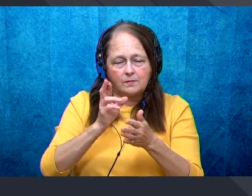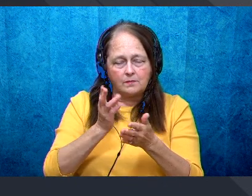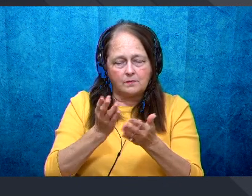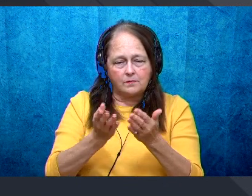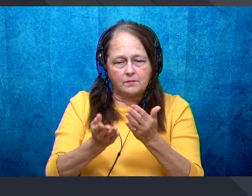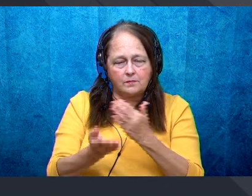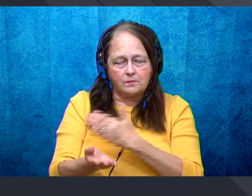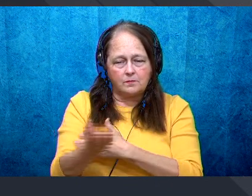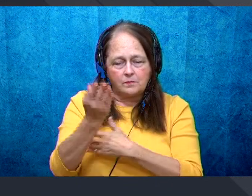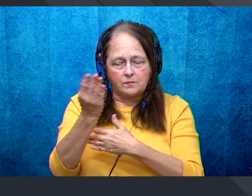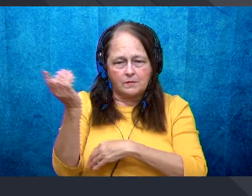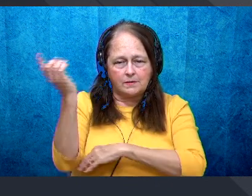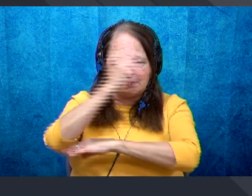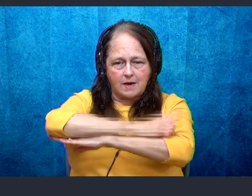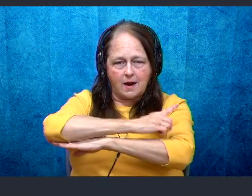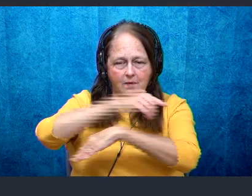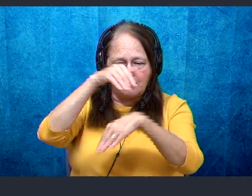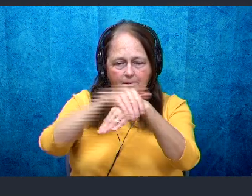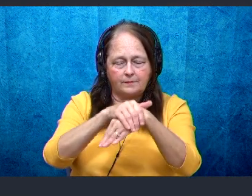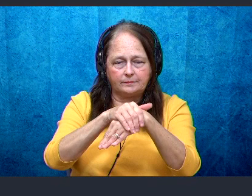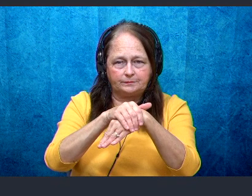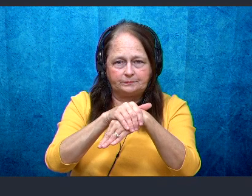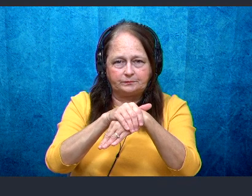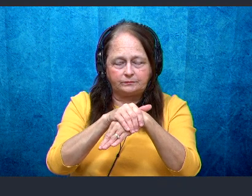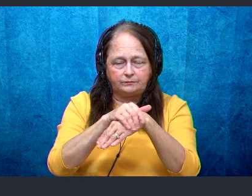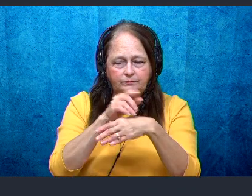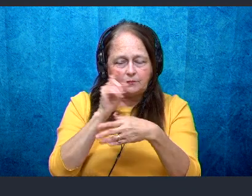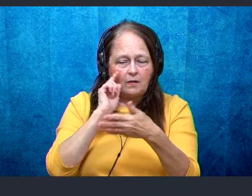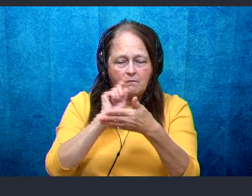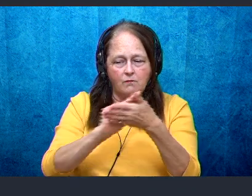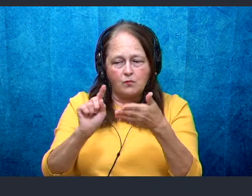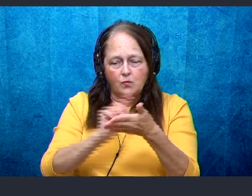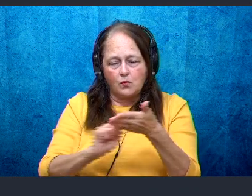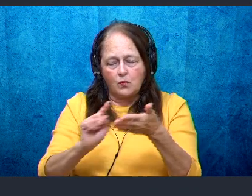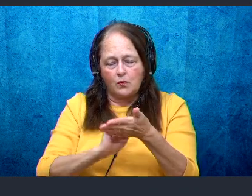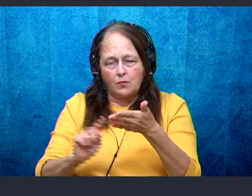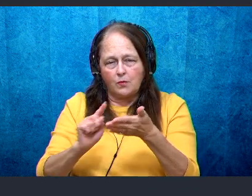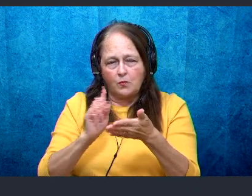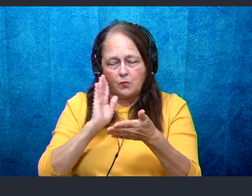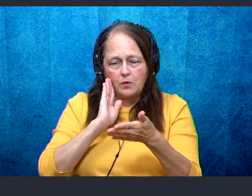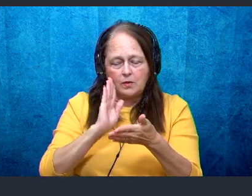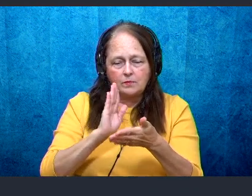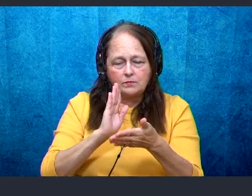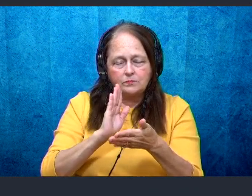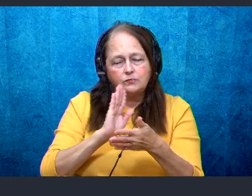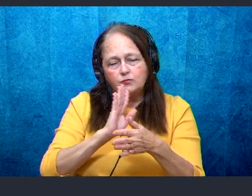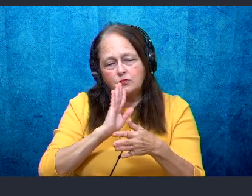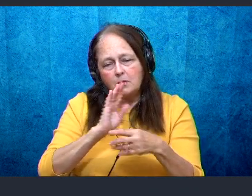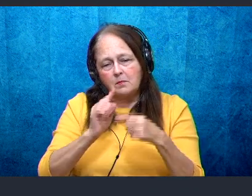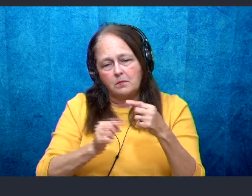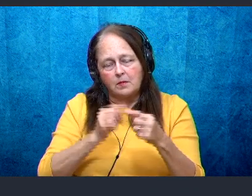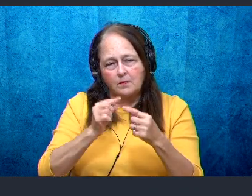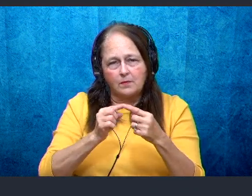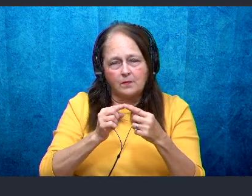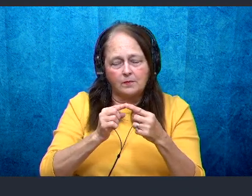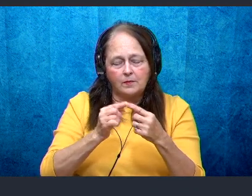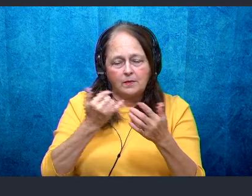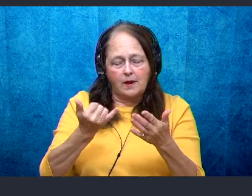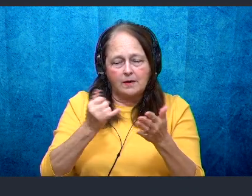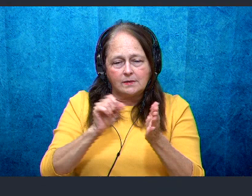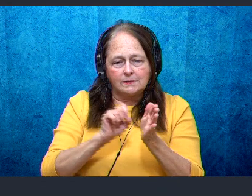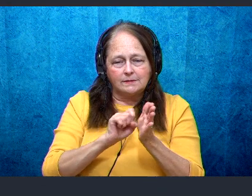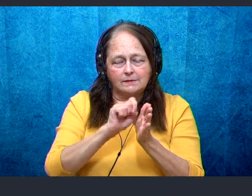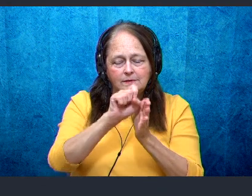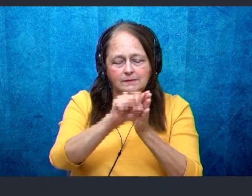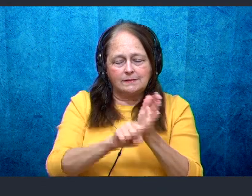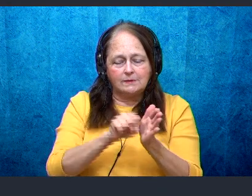the seasons. Looking ahead to the next few weeks, this is what we're going to cover. Today we're going to do seasons. Next